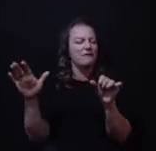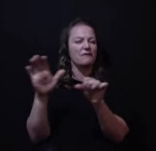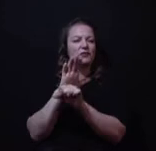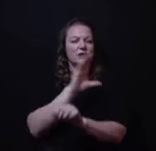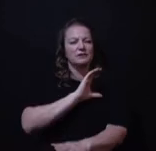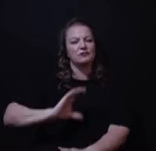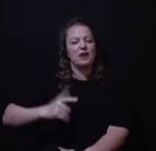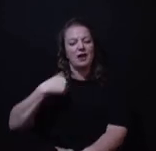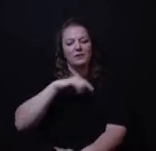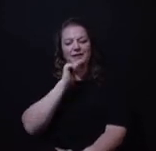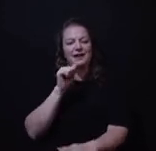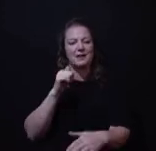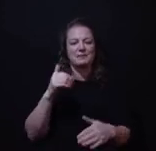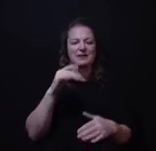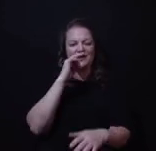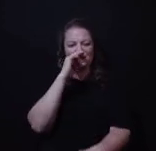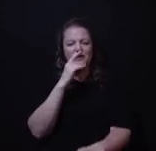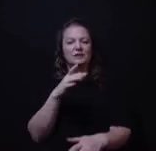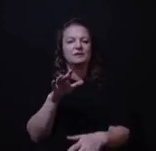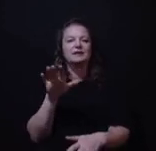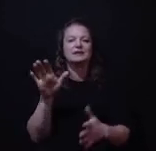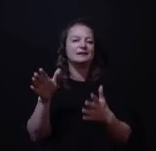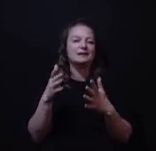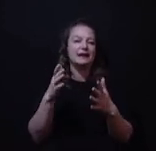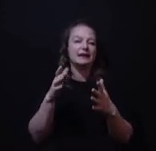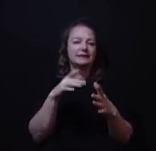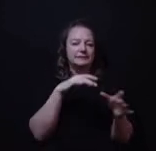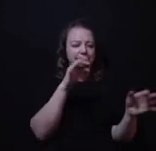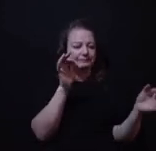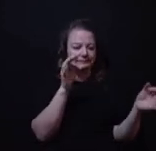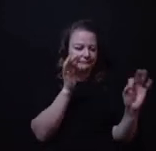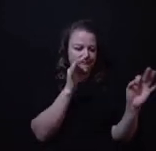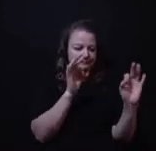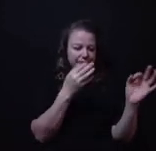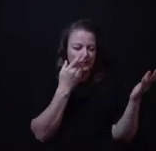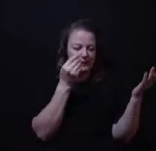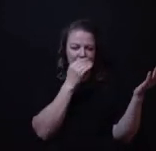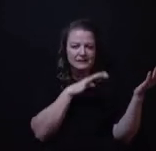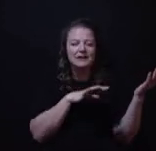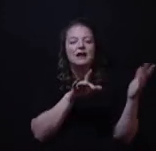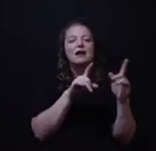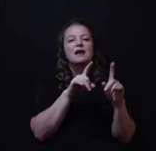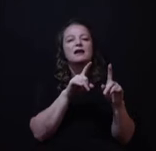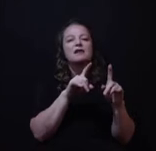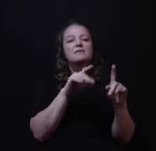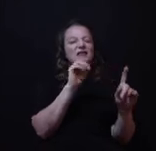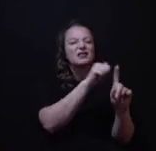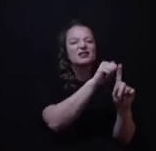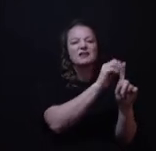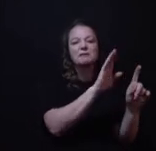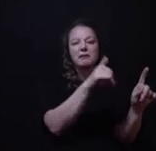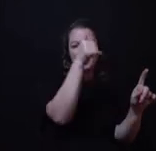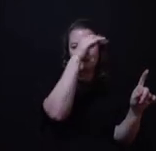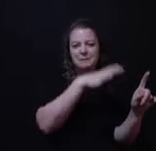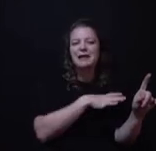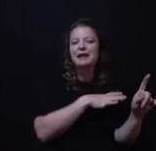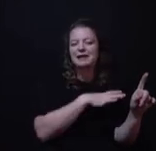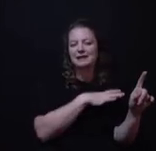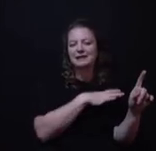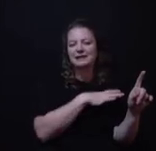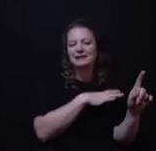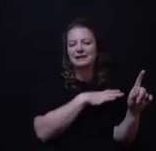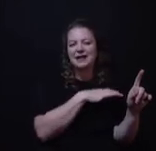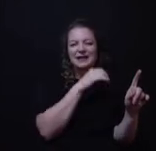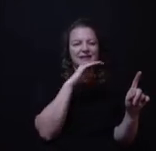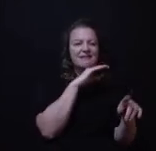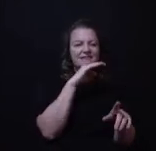longer be children tossed to and fro and carried about with every wind of doctrine by the trickery of men in the cunning craftiness of